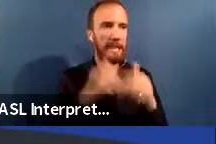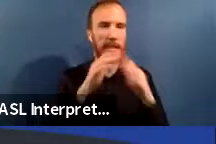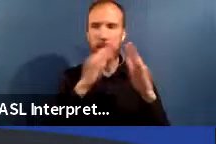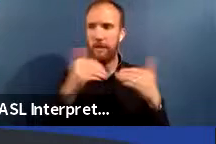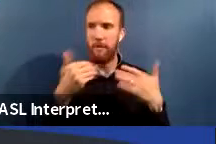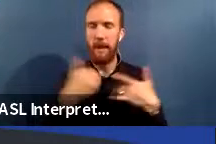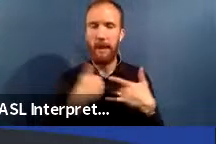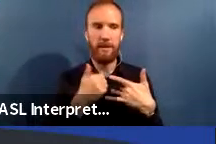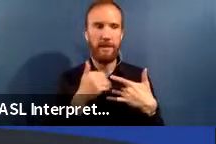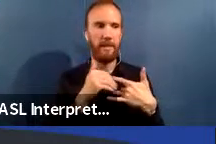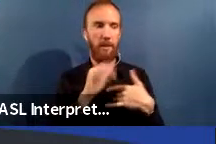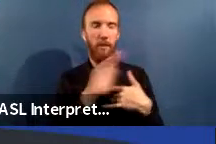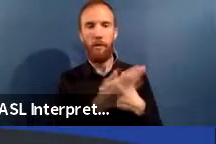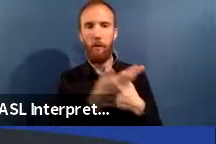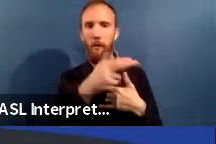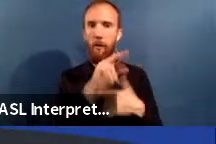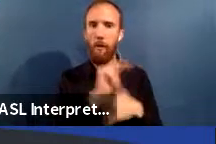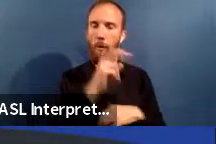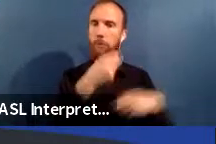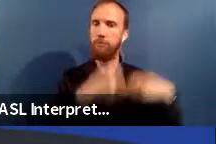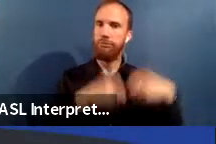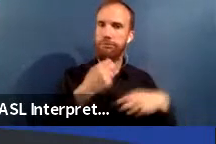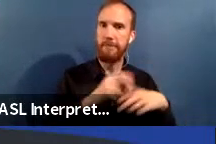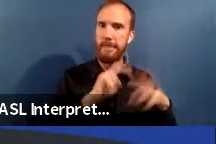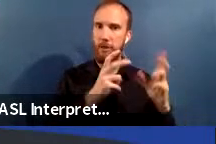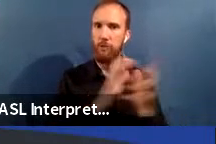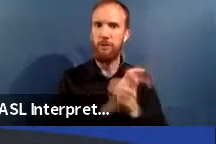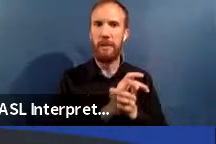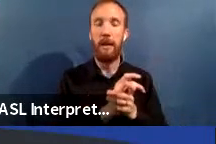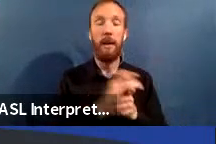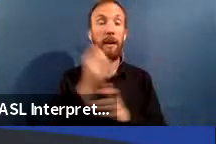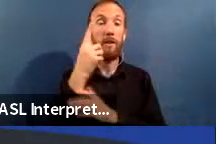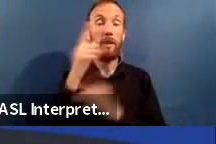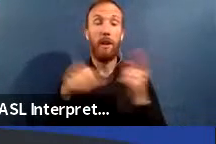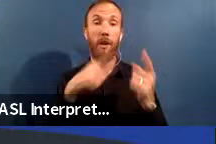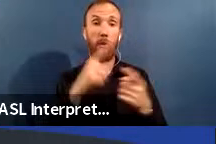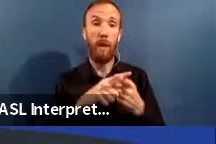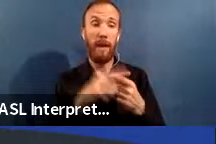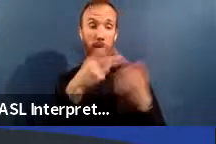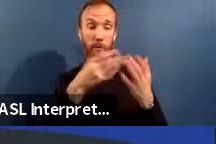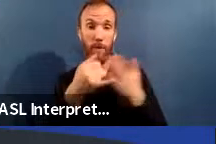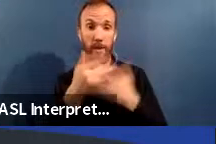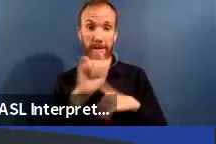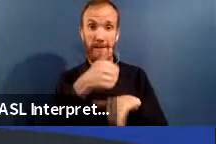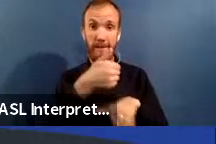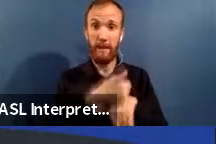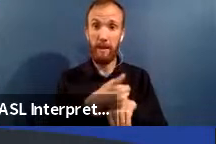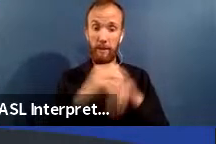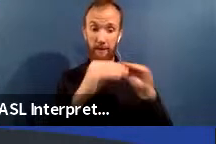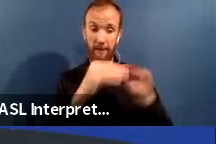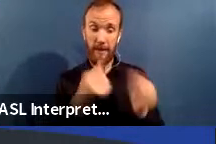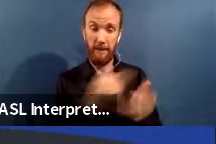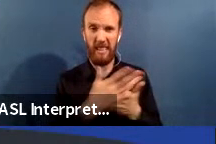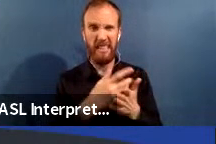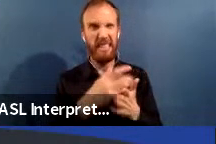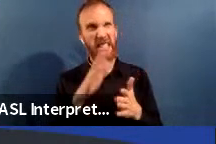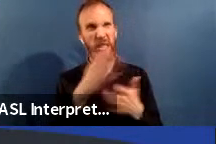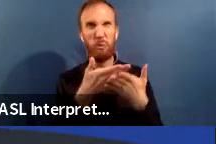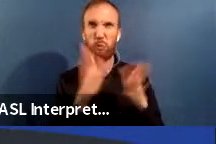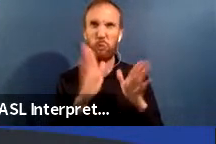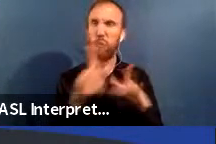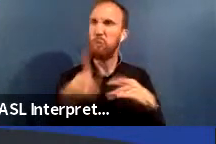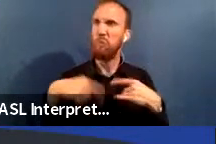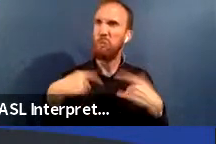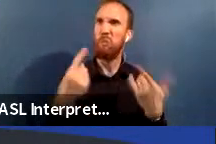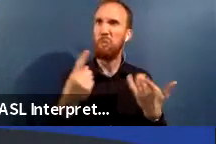with these projects taking generally about 2 years to complete. Fixing these systems, though, helps us to provide learning environments